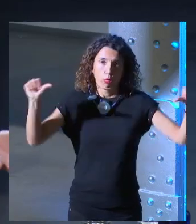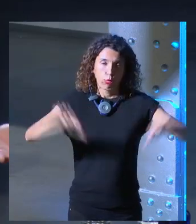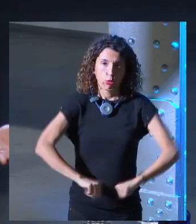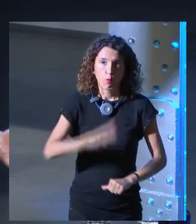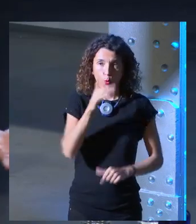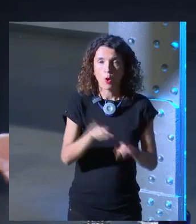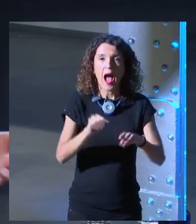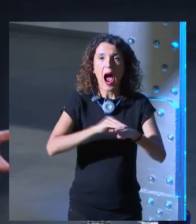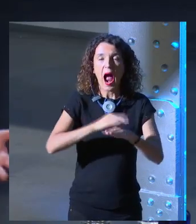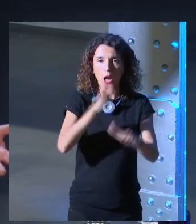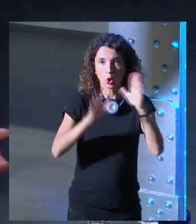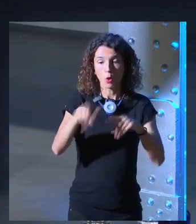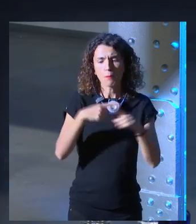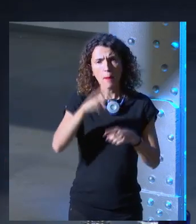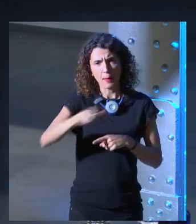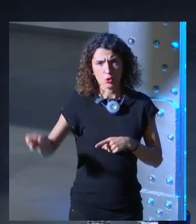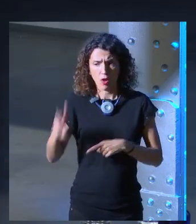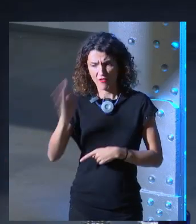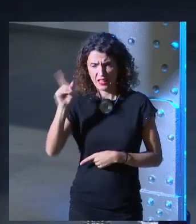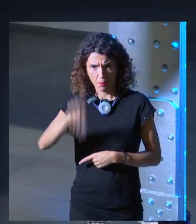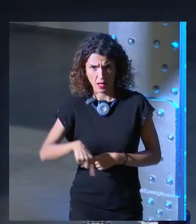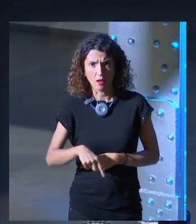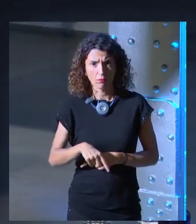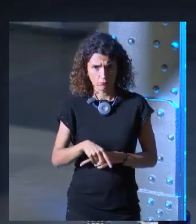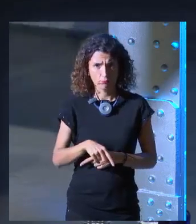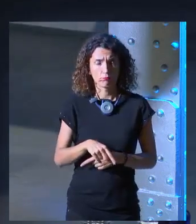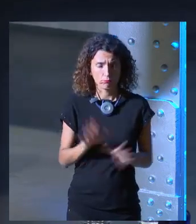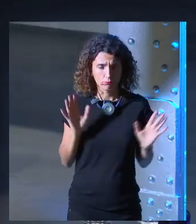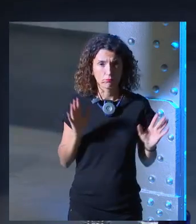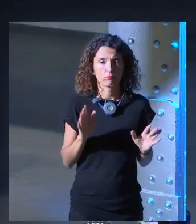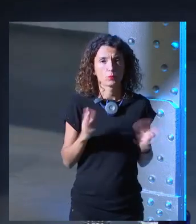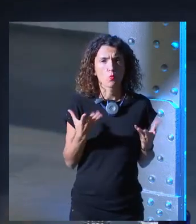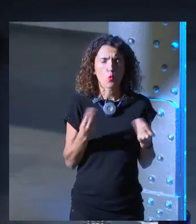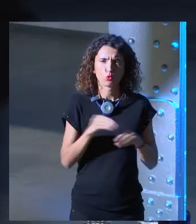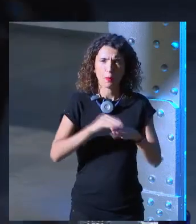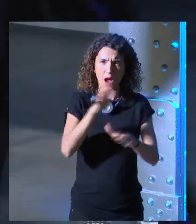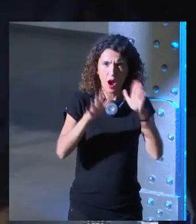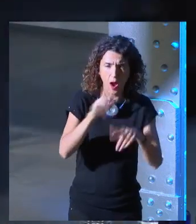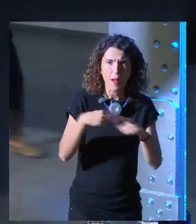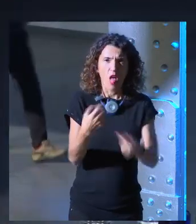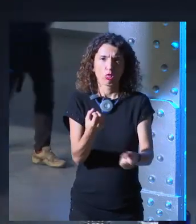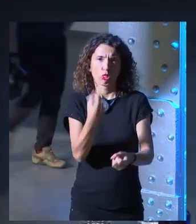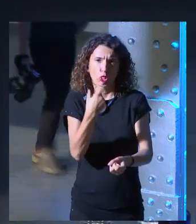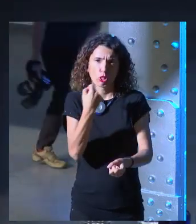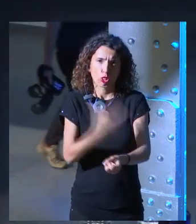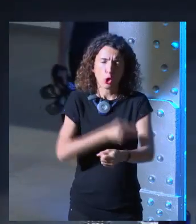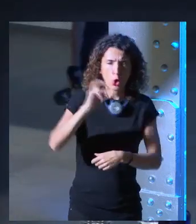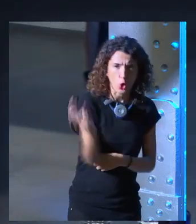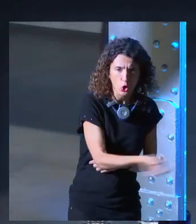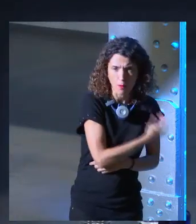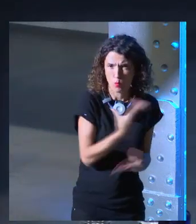other people's lives along the way, let's face it. Too much to drink, too many drugs, just too much crap in